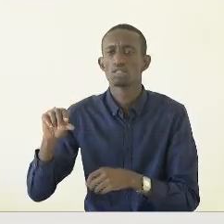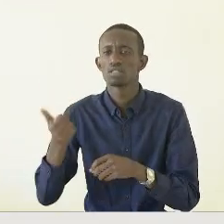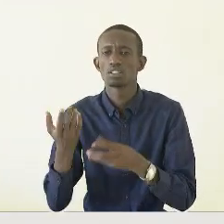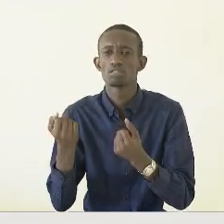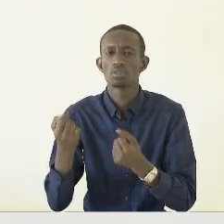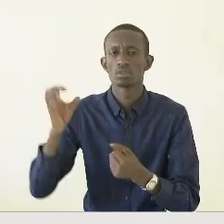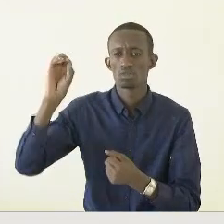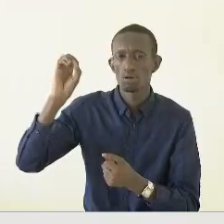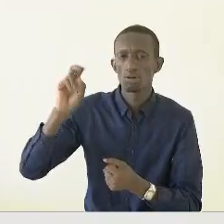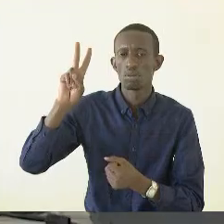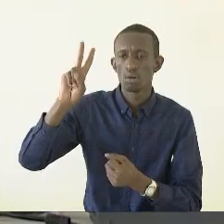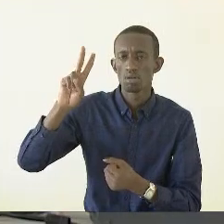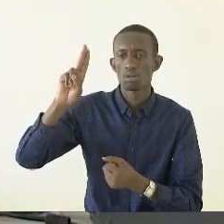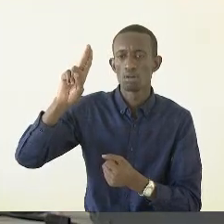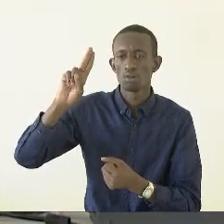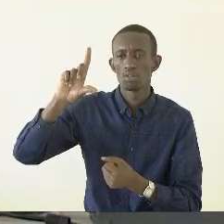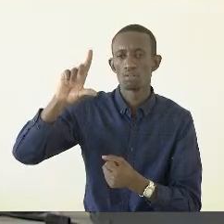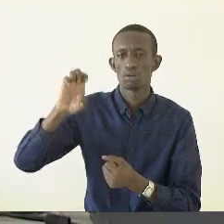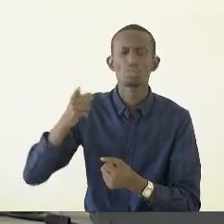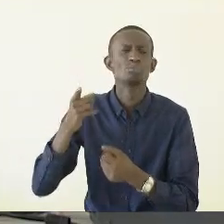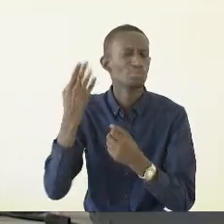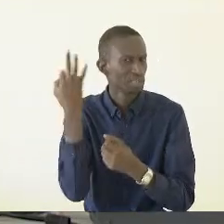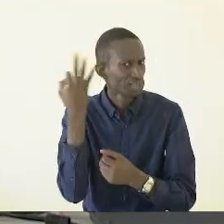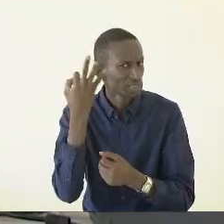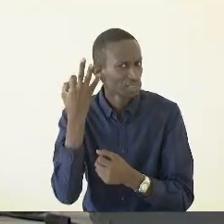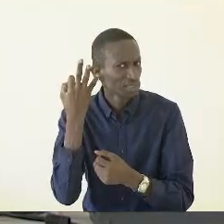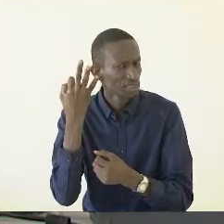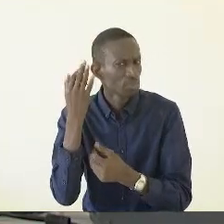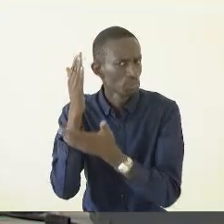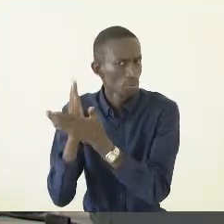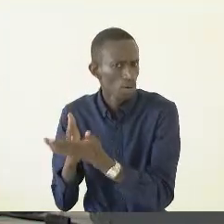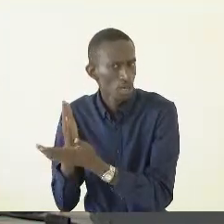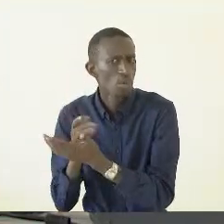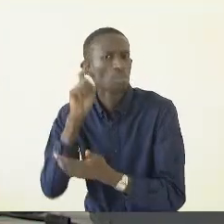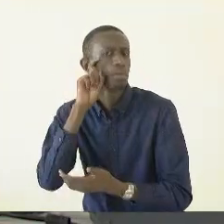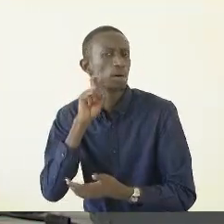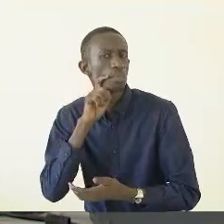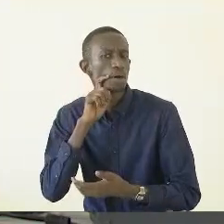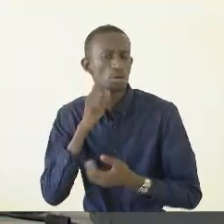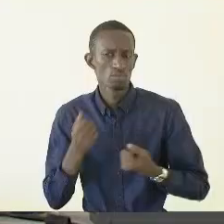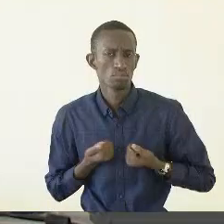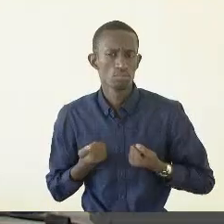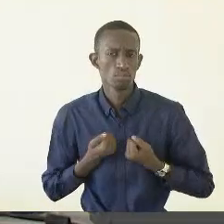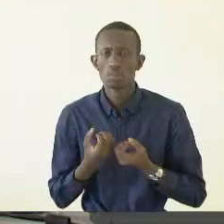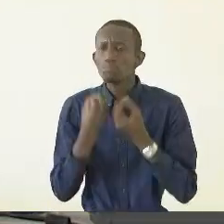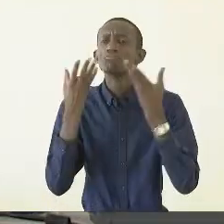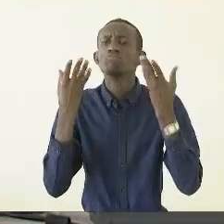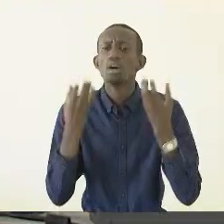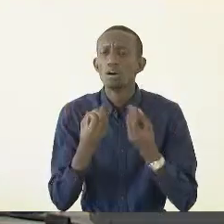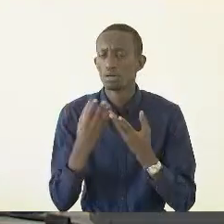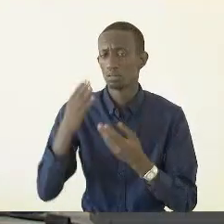ovary. Those are three main parts of pistil. Pistil, which is the